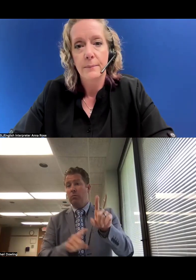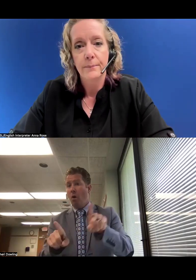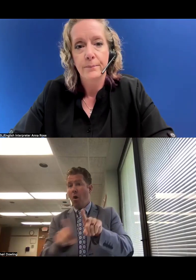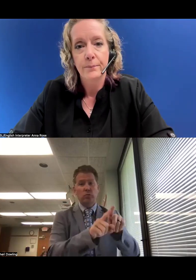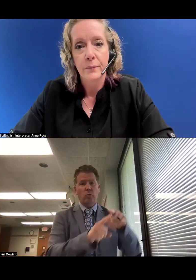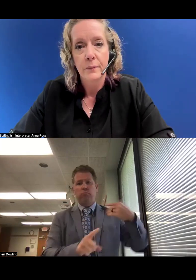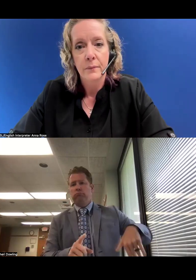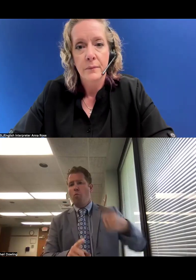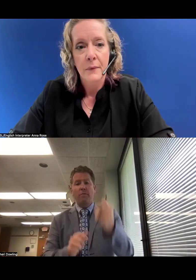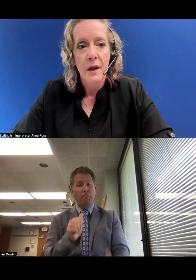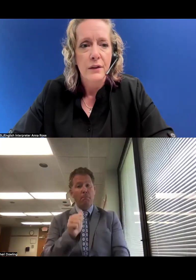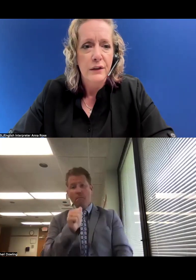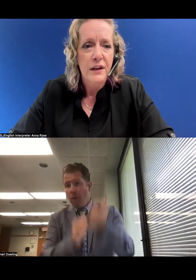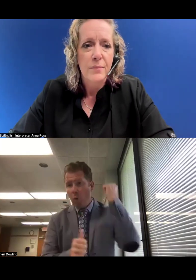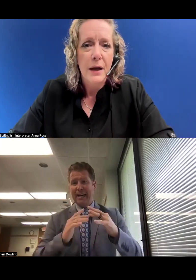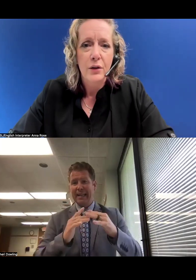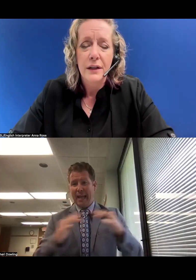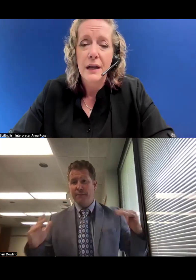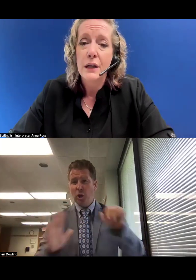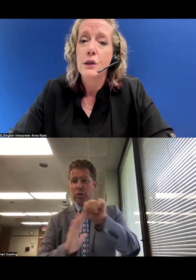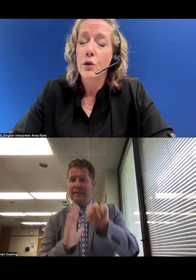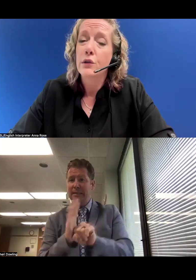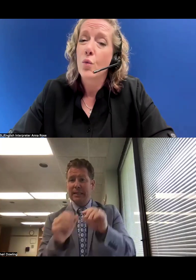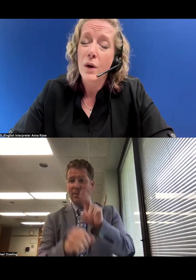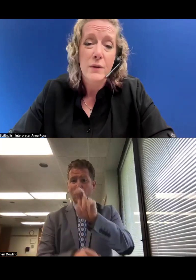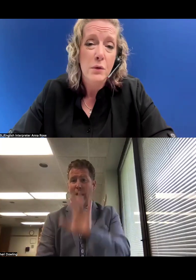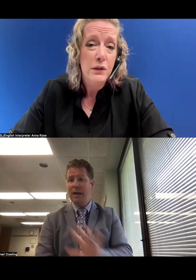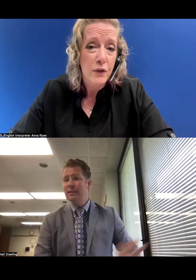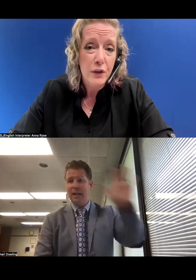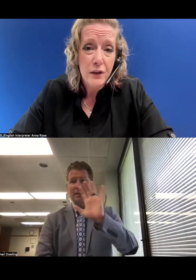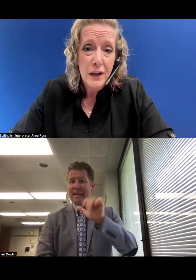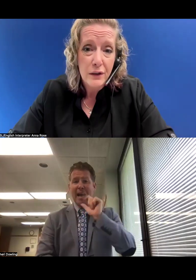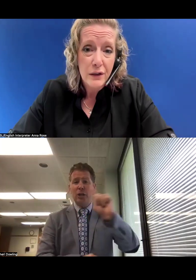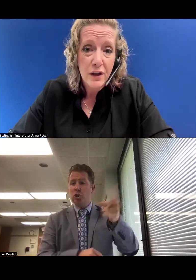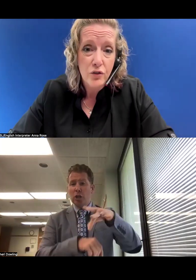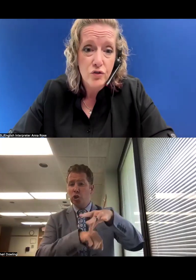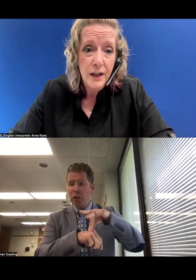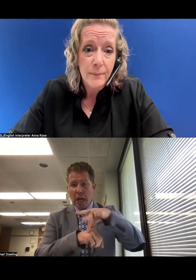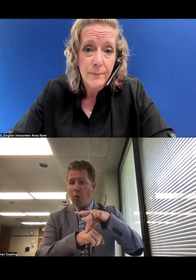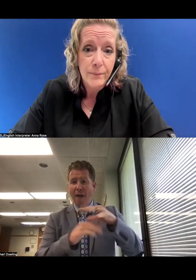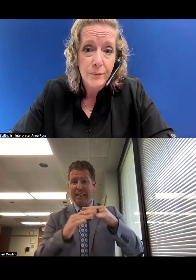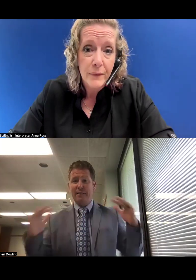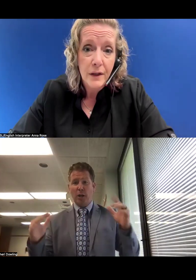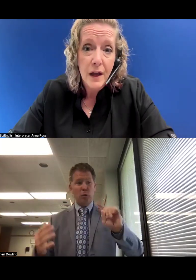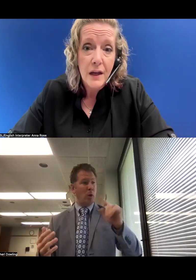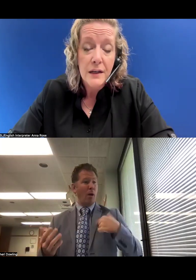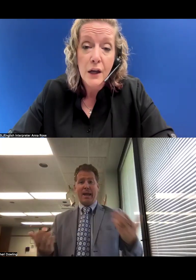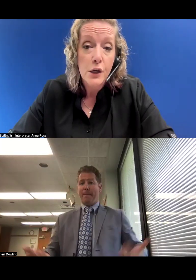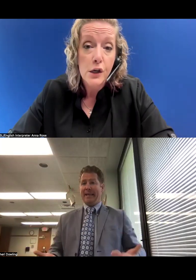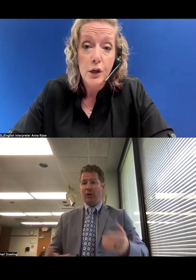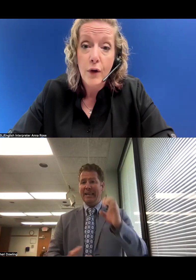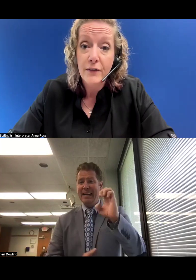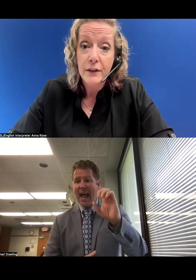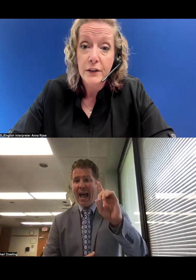development. The state of Maryland is also one of the most diverse states in the country. Not